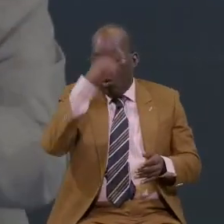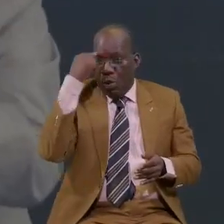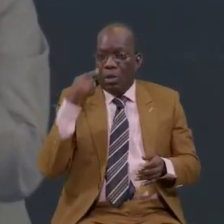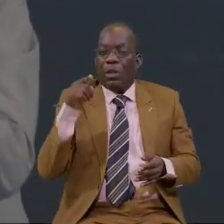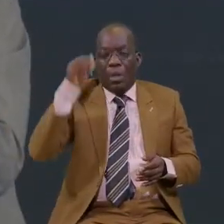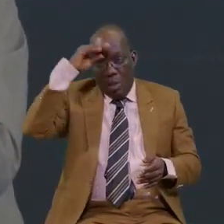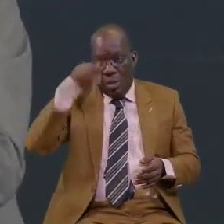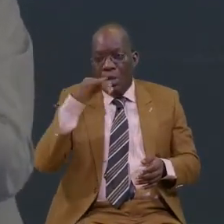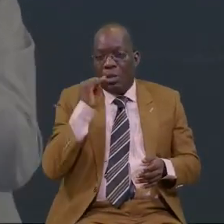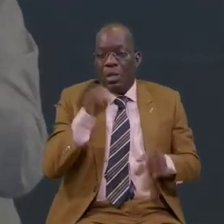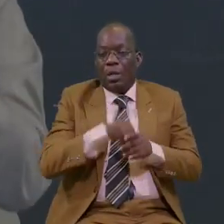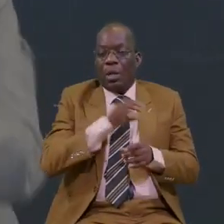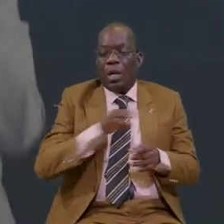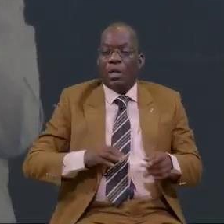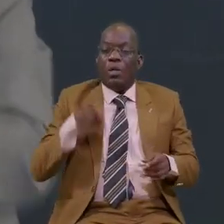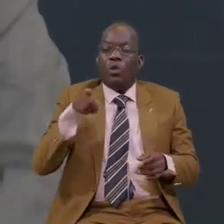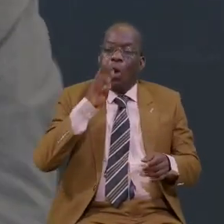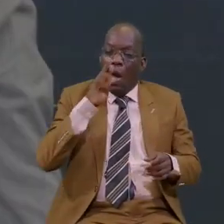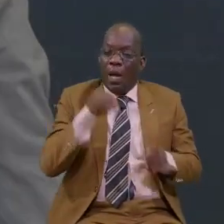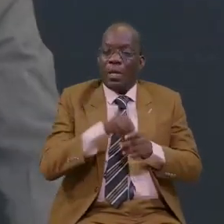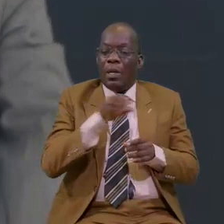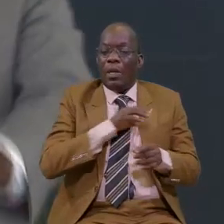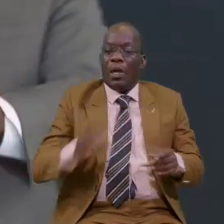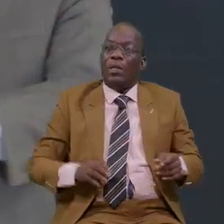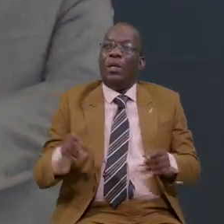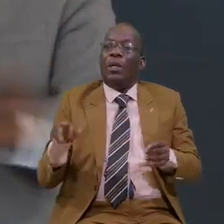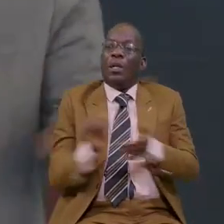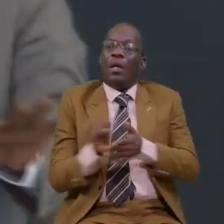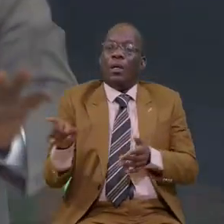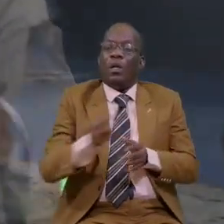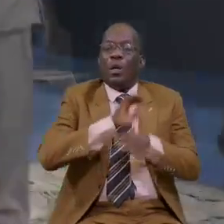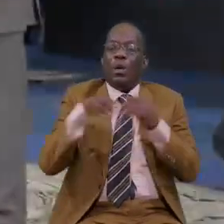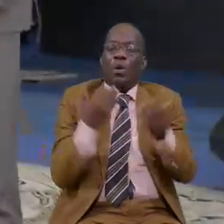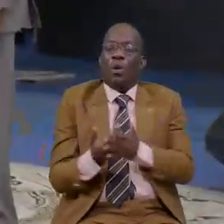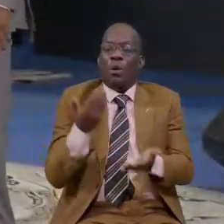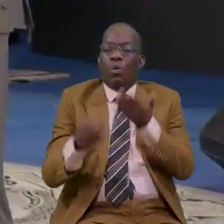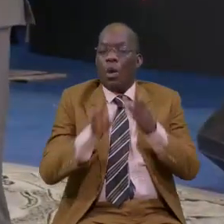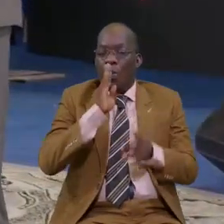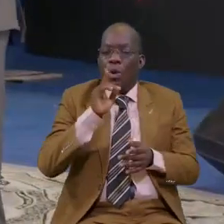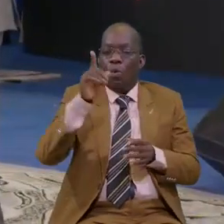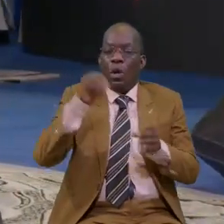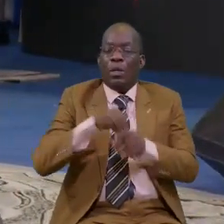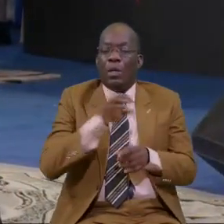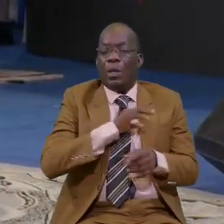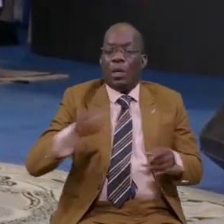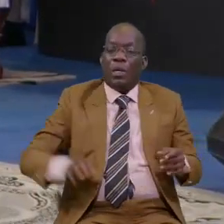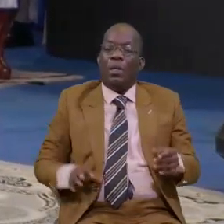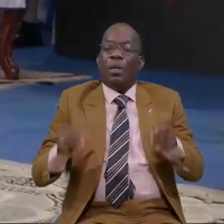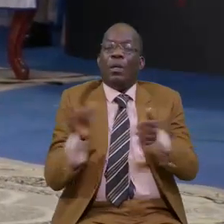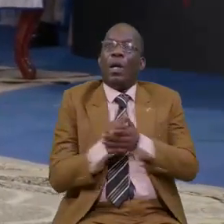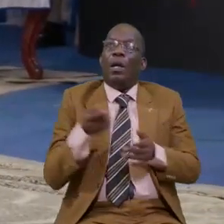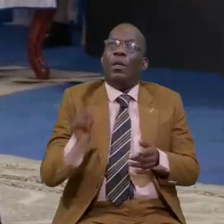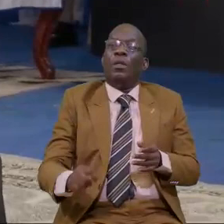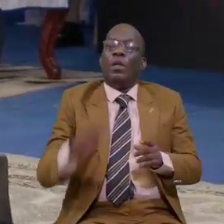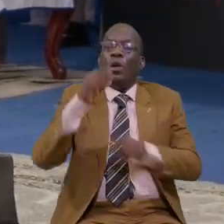says that they also may be one in us, that the world may believe that thou